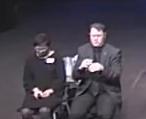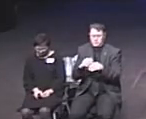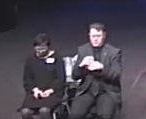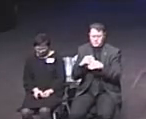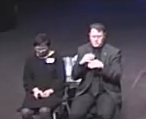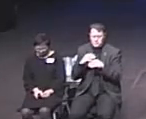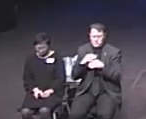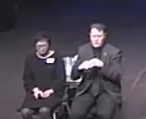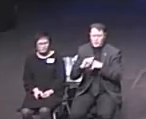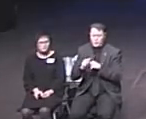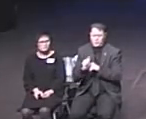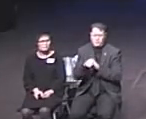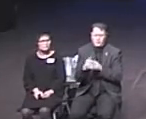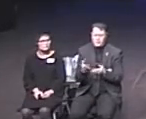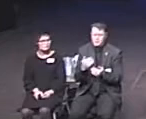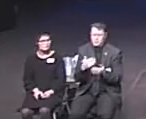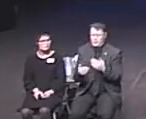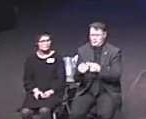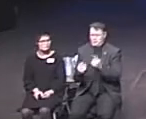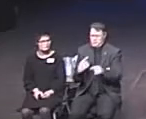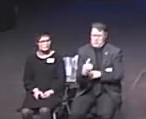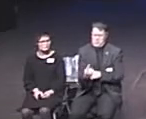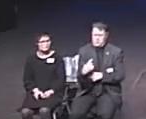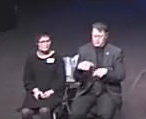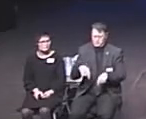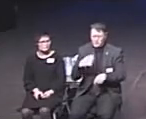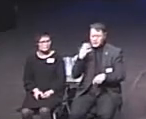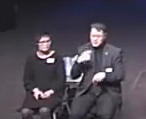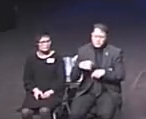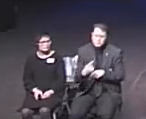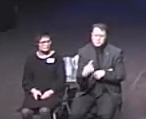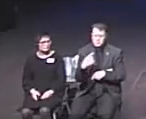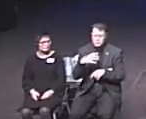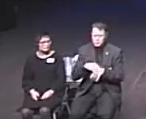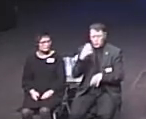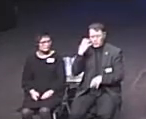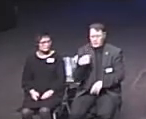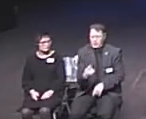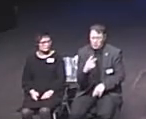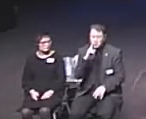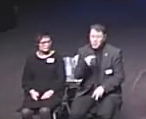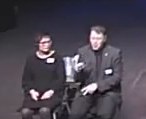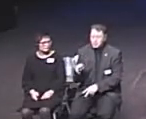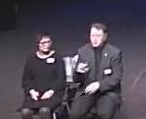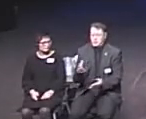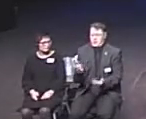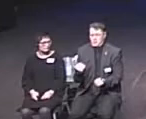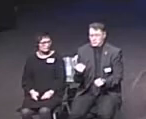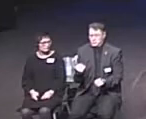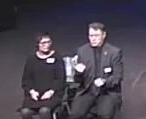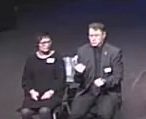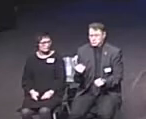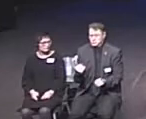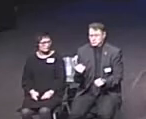So it's an easy task for you to go from here to Stockholm and see the exhibition we're going to tell you